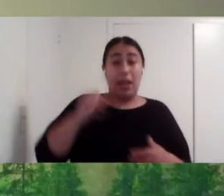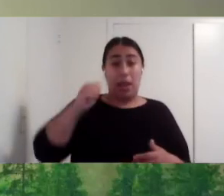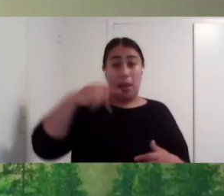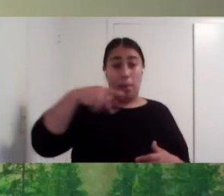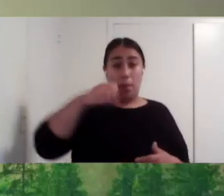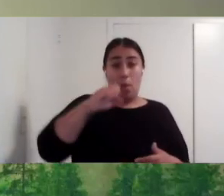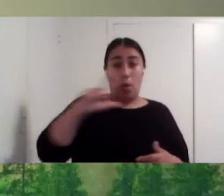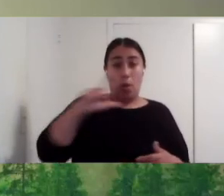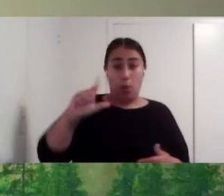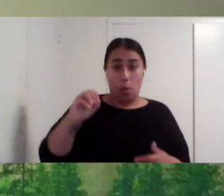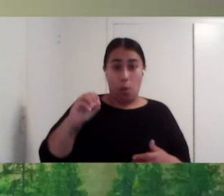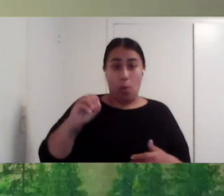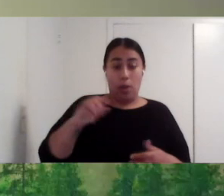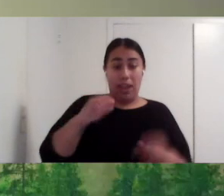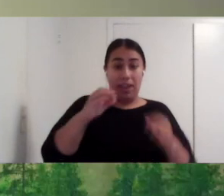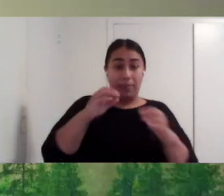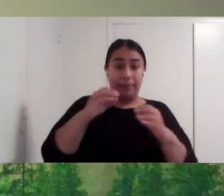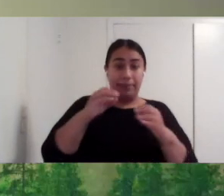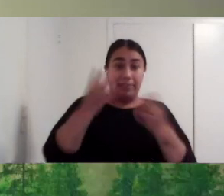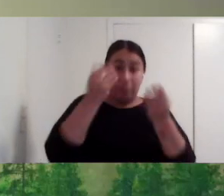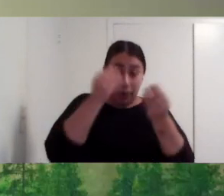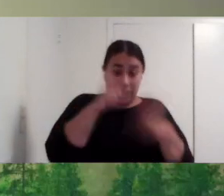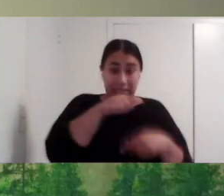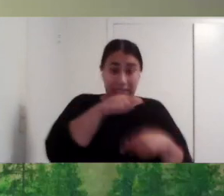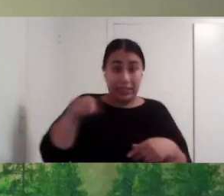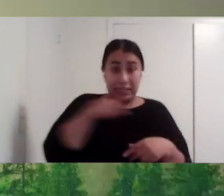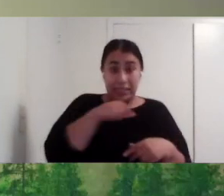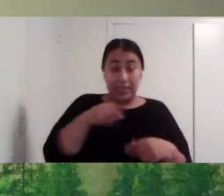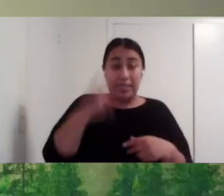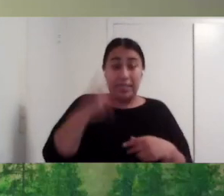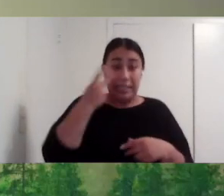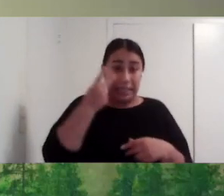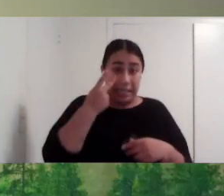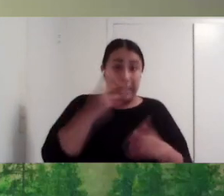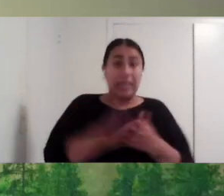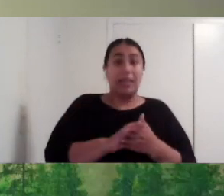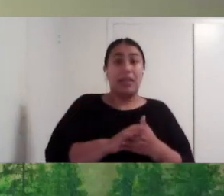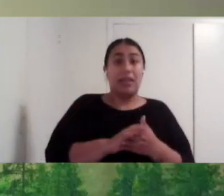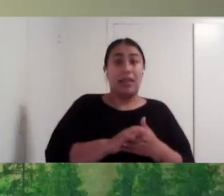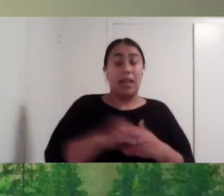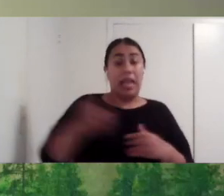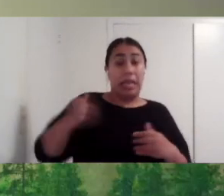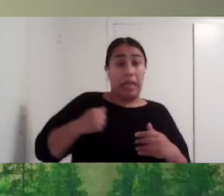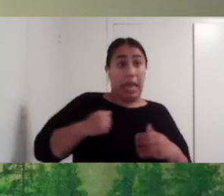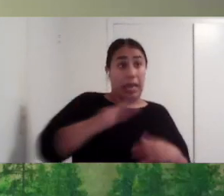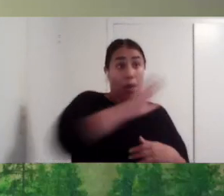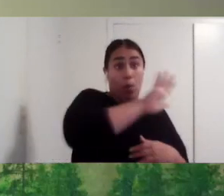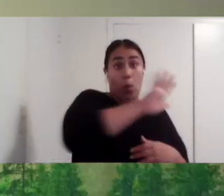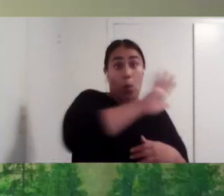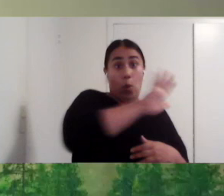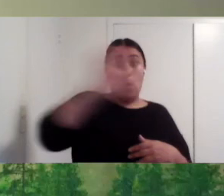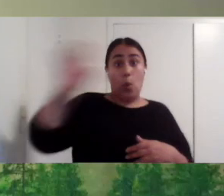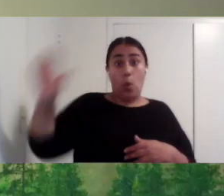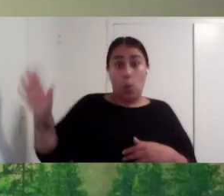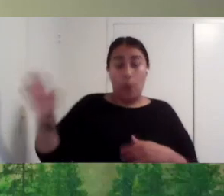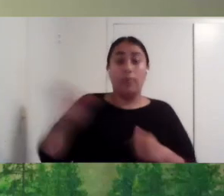That includes Canada. We are among the top 5 in the world for MS diagnosis and incidence per capita.